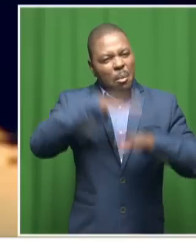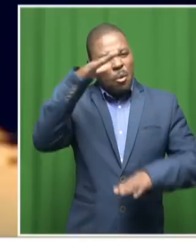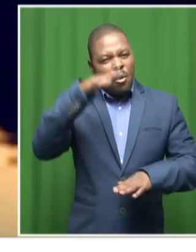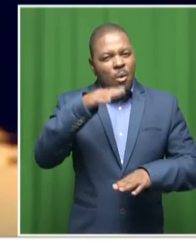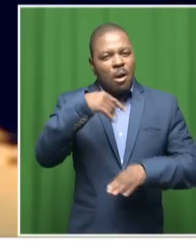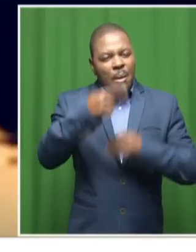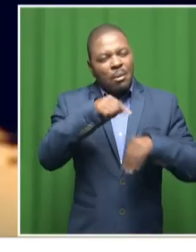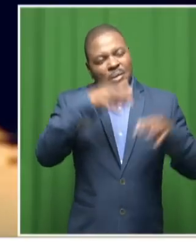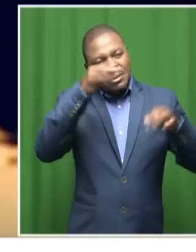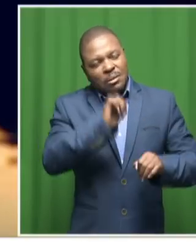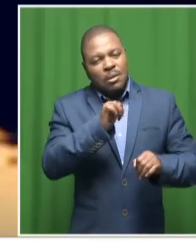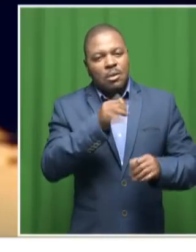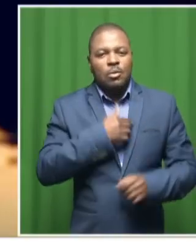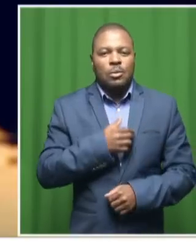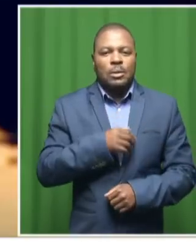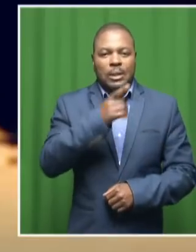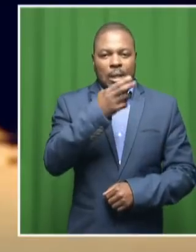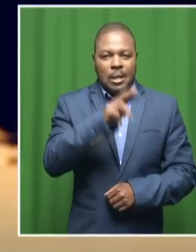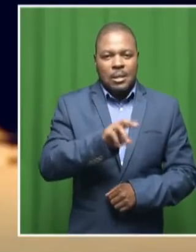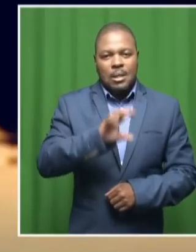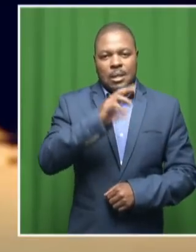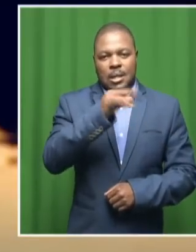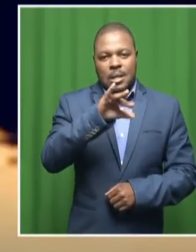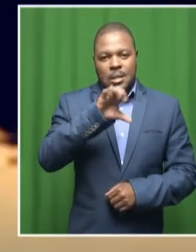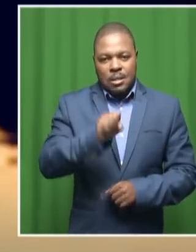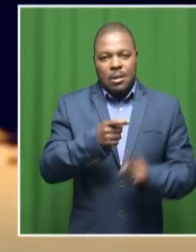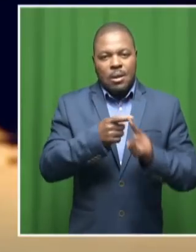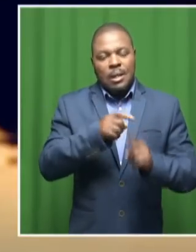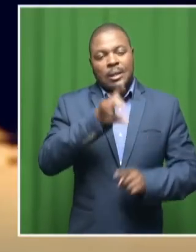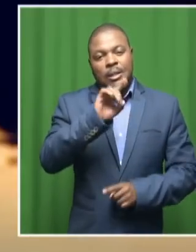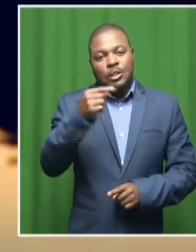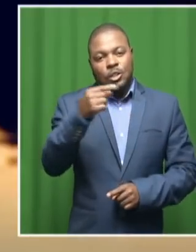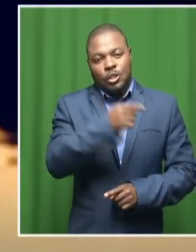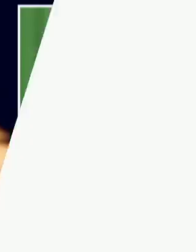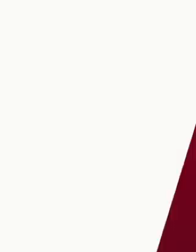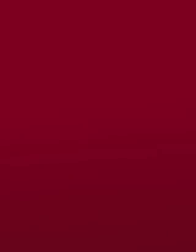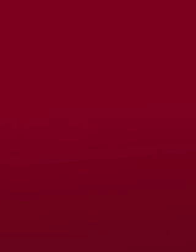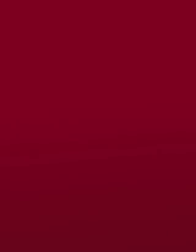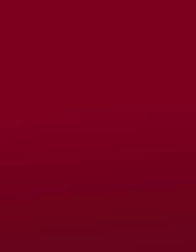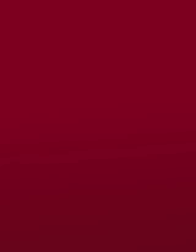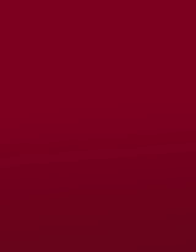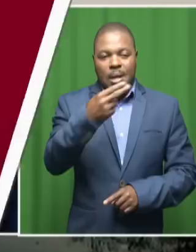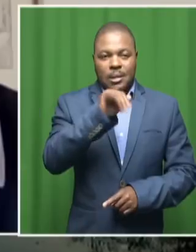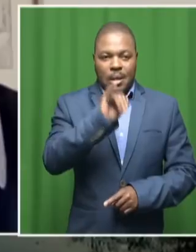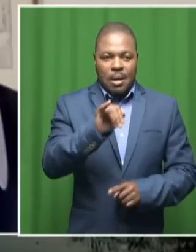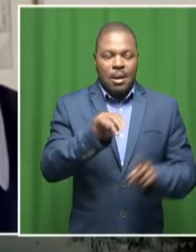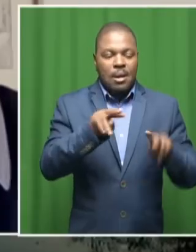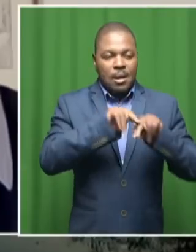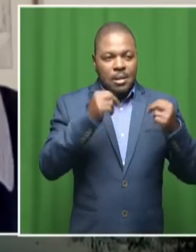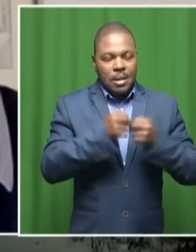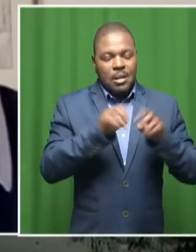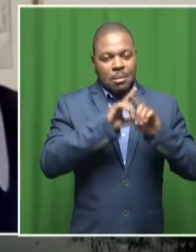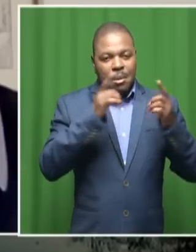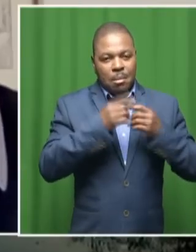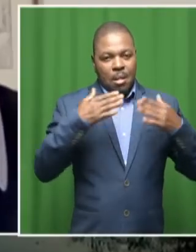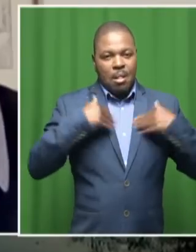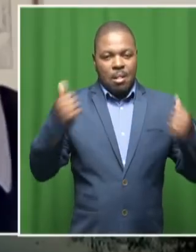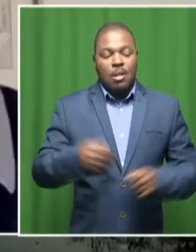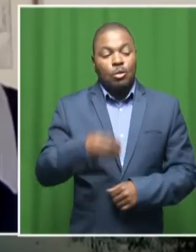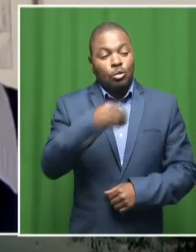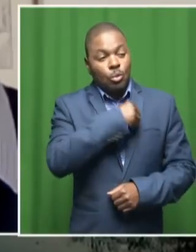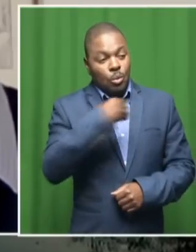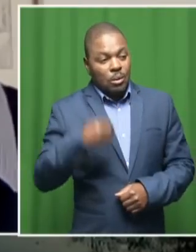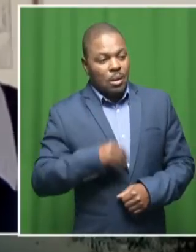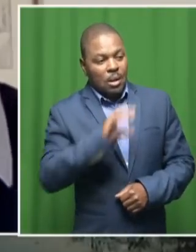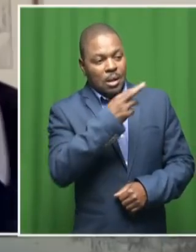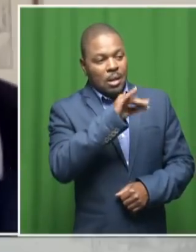joined via Zoom by Dr. Nicholas Crisp, the Deputy Director General of the NHI in the National Department of Health. Dr. Crisp, a very good morning. Thank you so